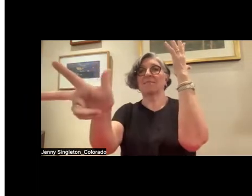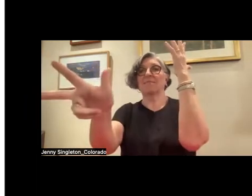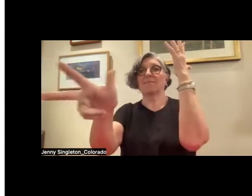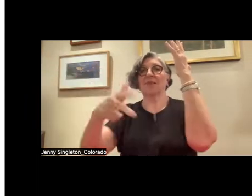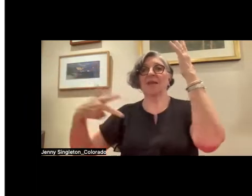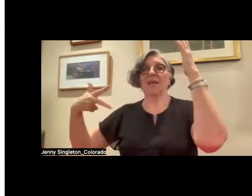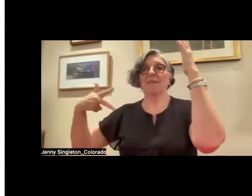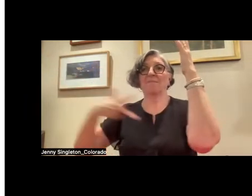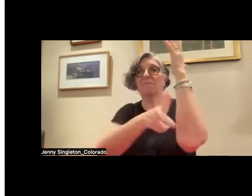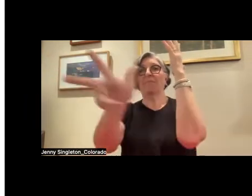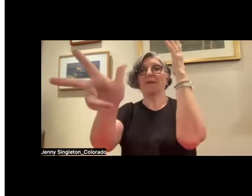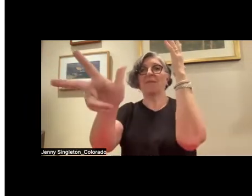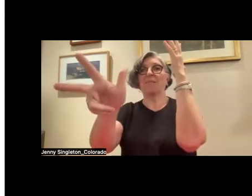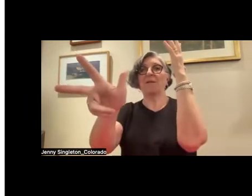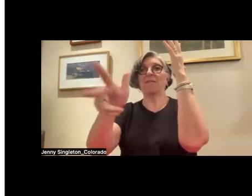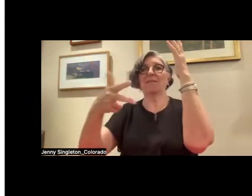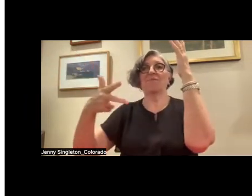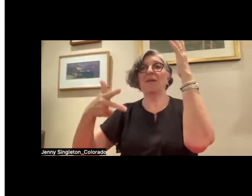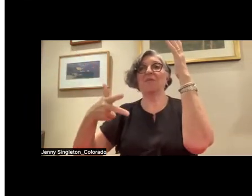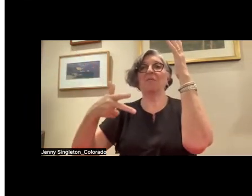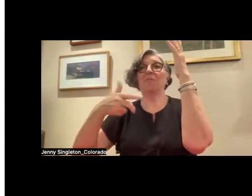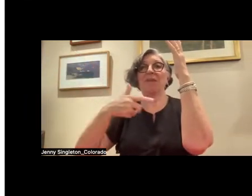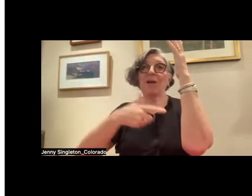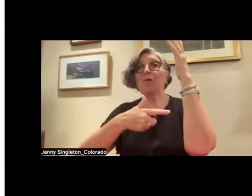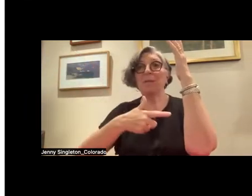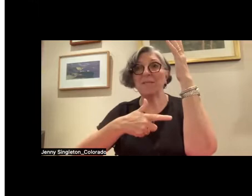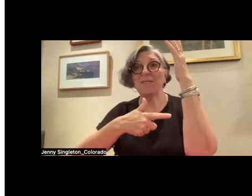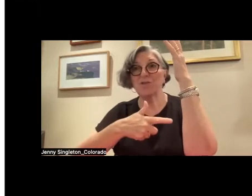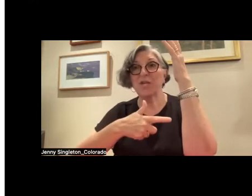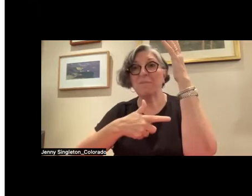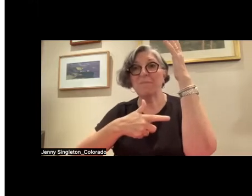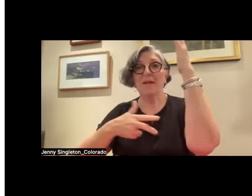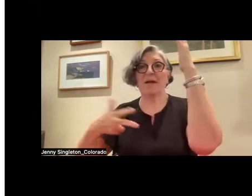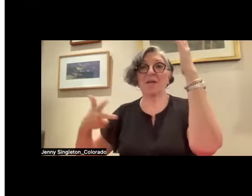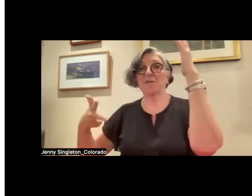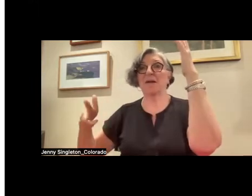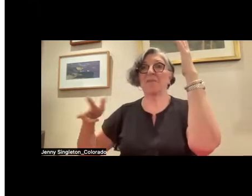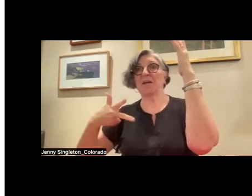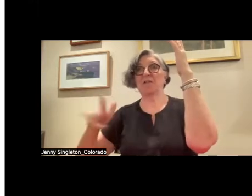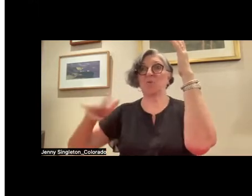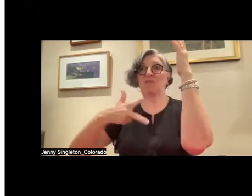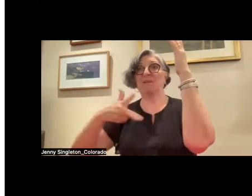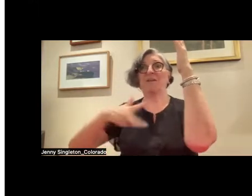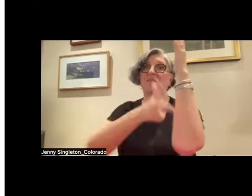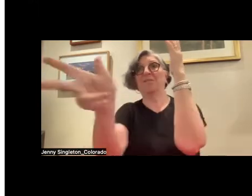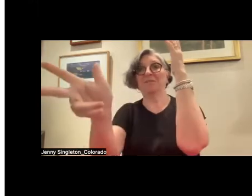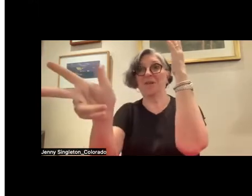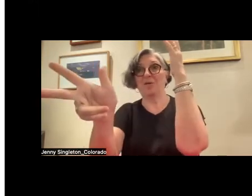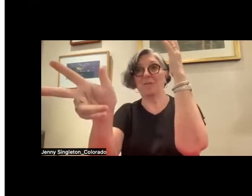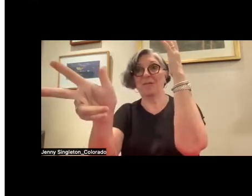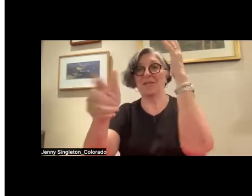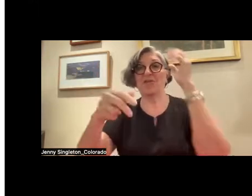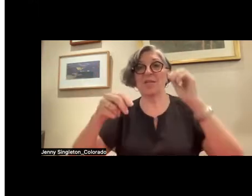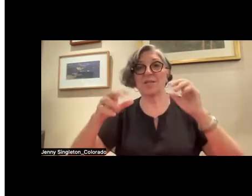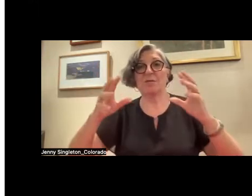this, okay, again, and that means the vehicle narrowly missed the tree. I can also have a kind of swerving vehicle